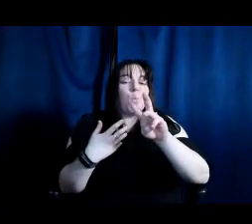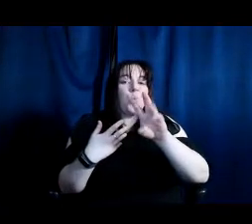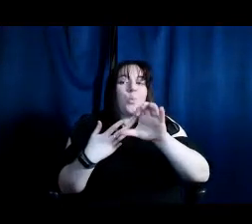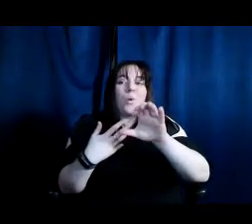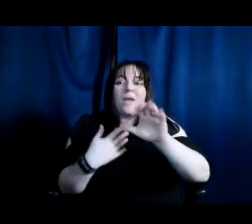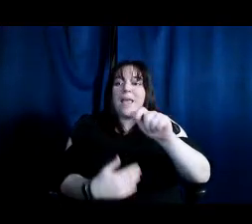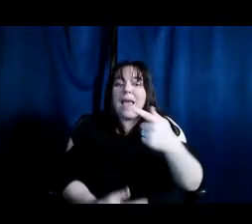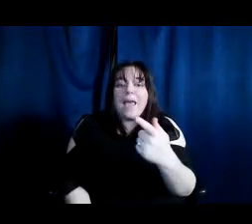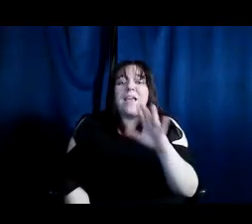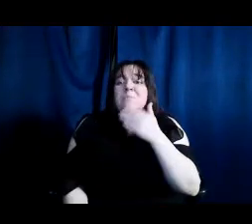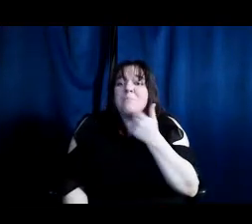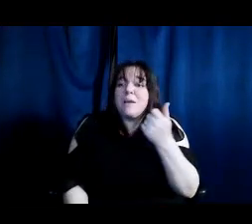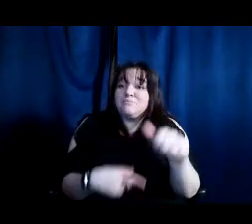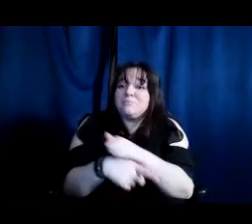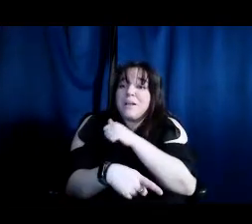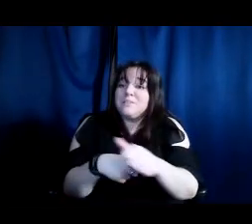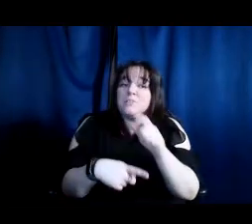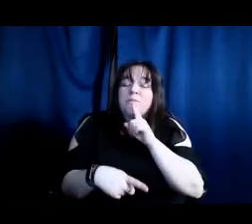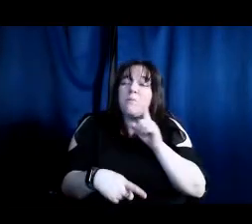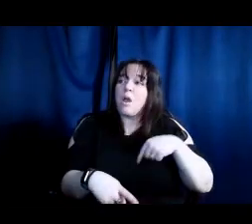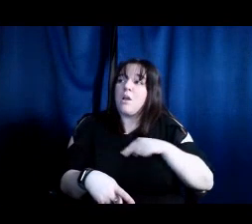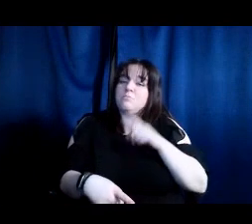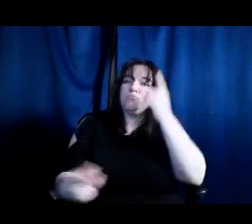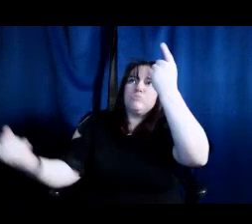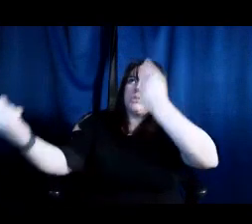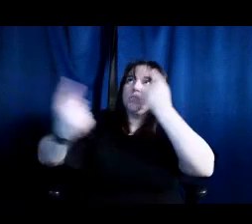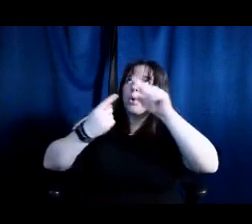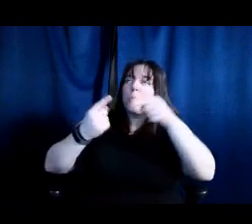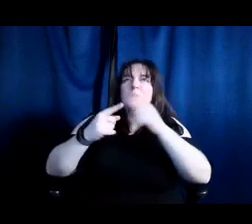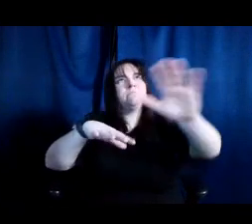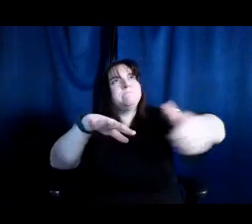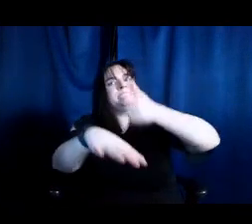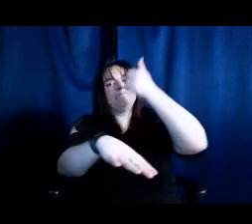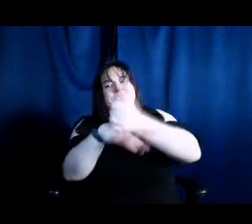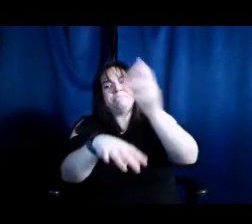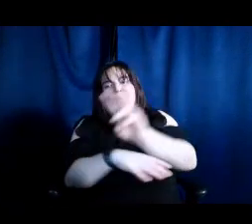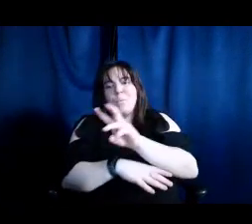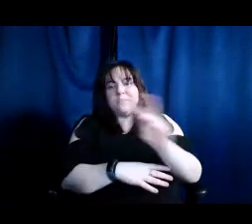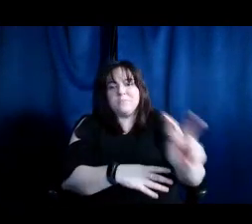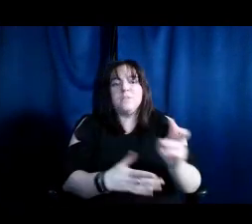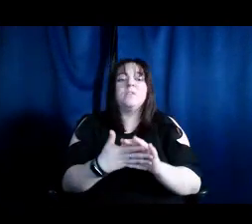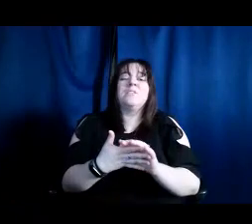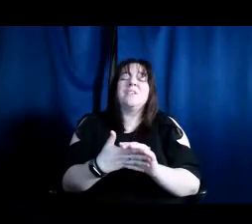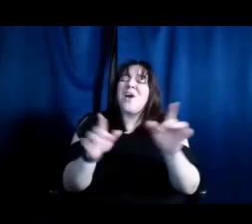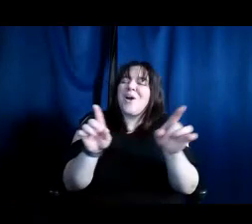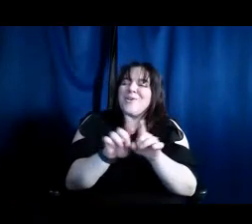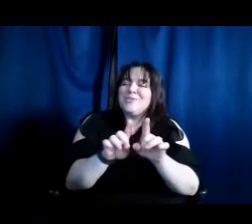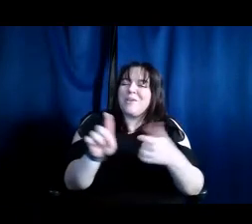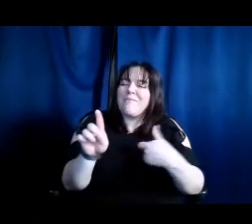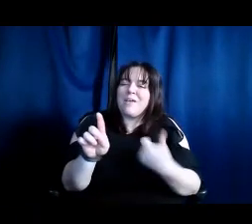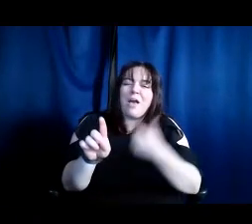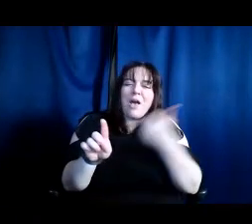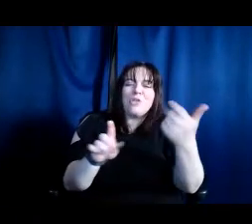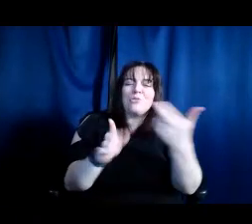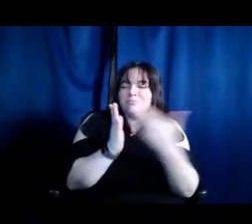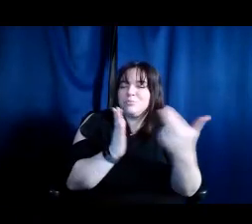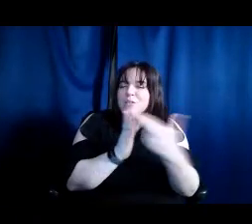some best practices to consider when creating the website, as well as some various website accessibility